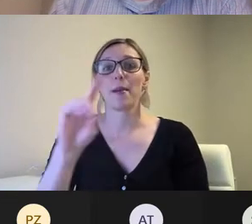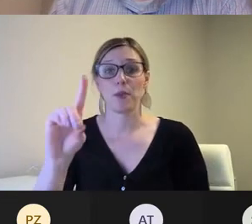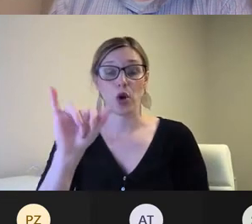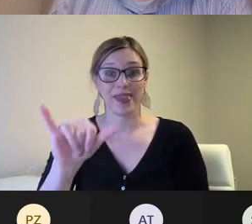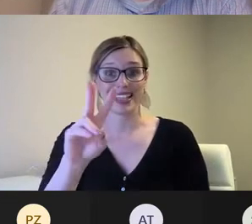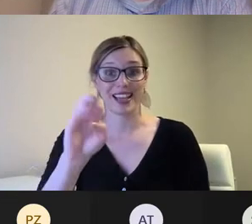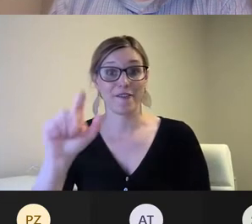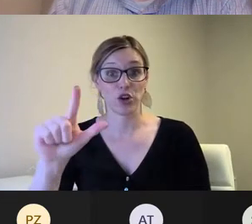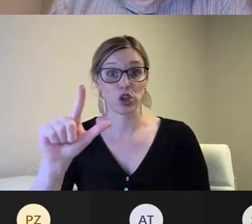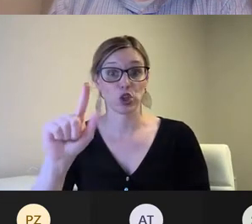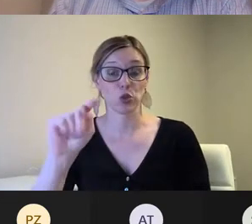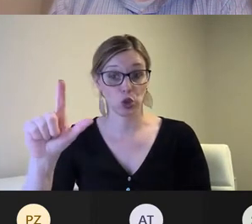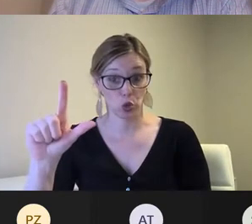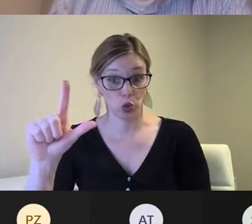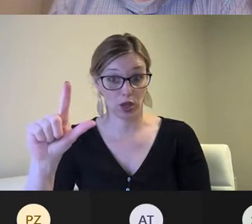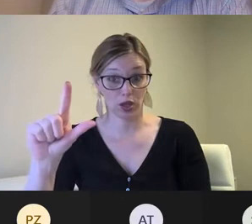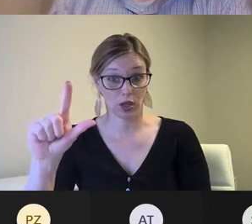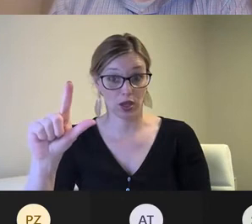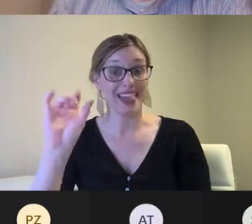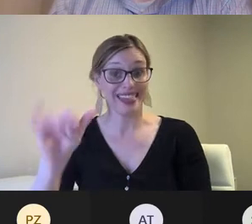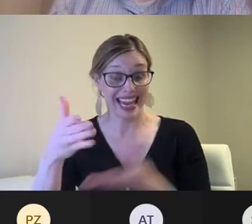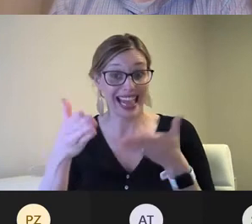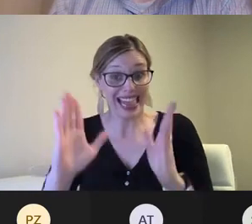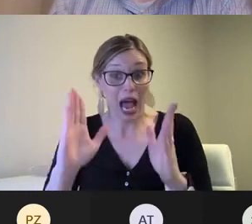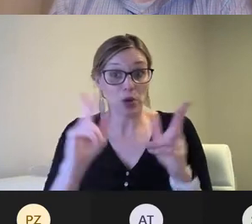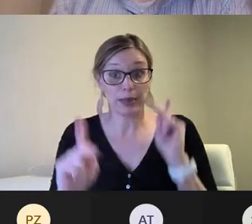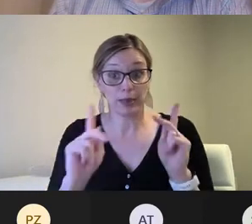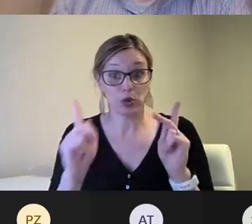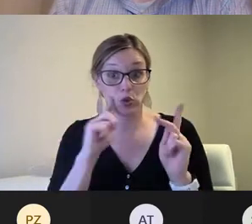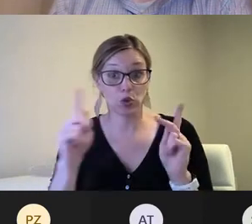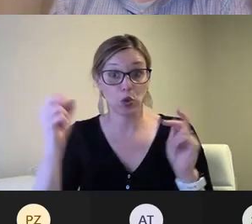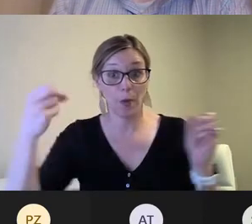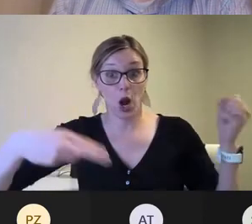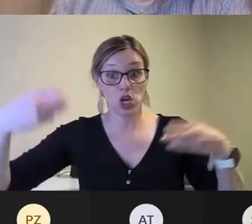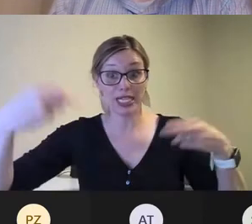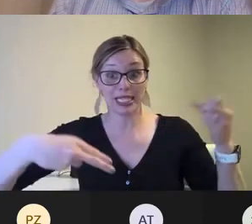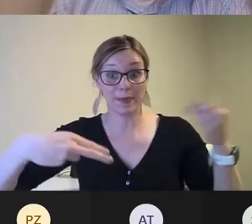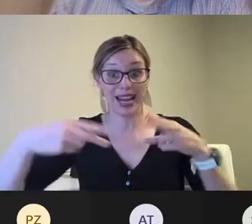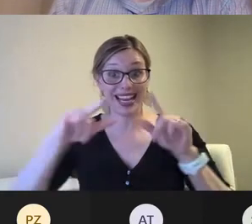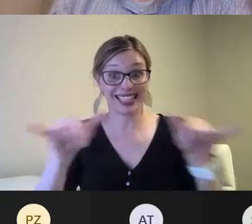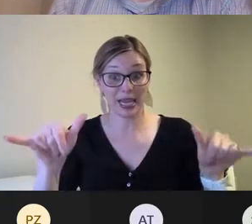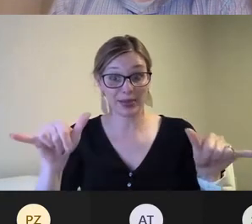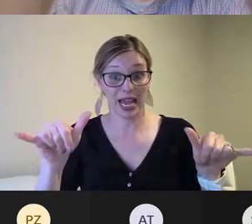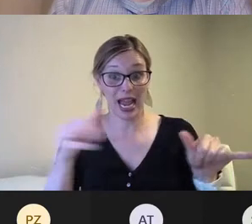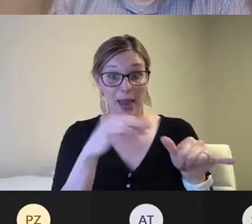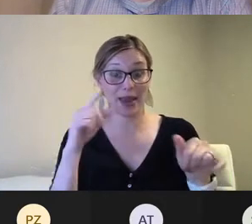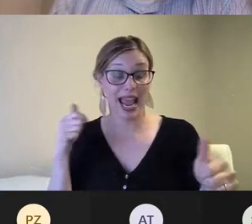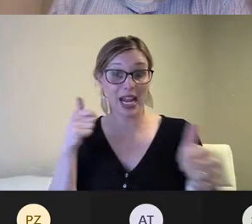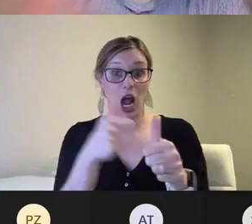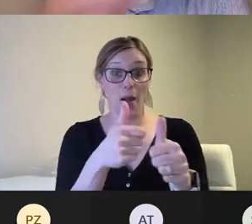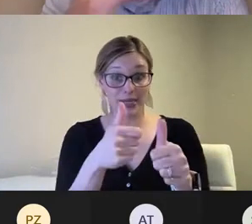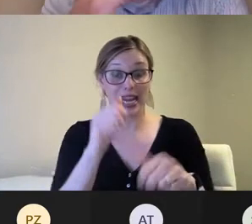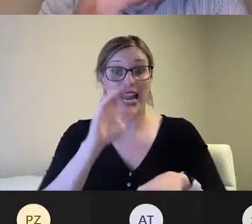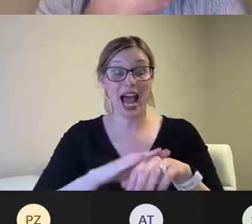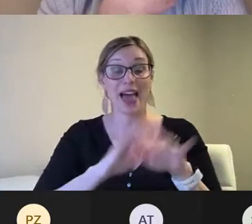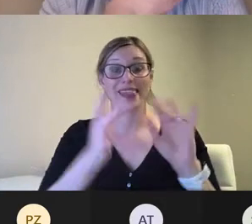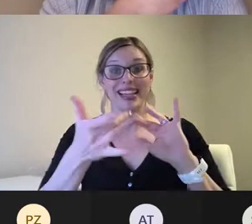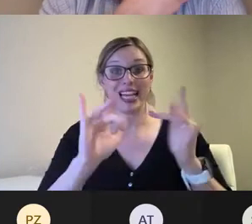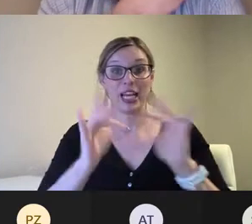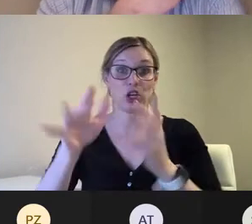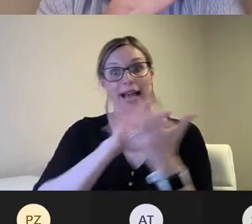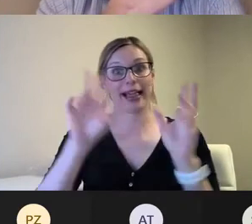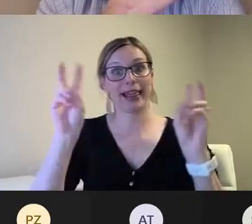to participate all at once and updates on the internet cloud, so